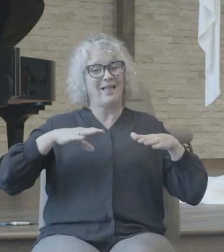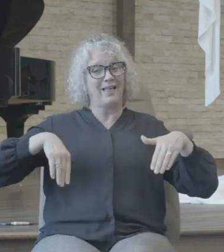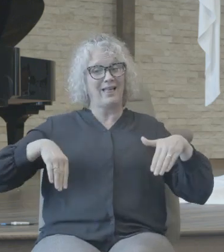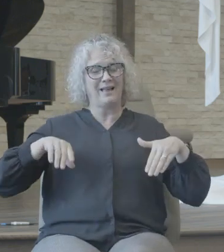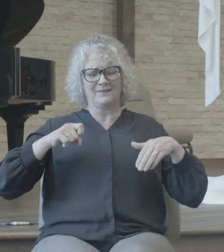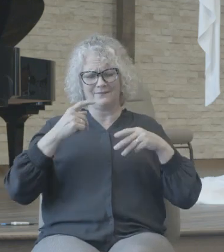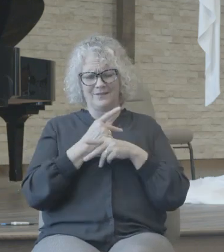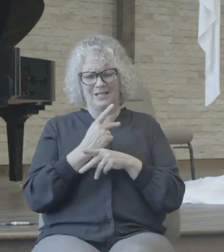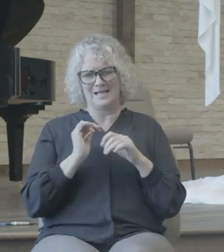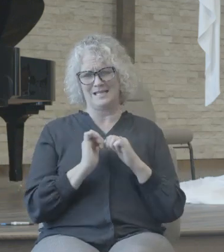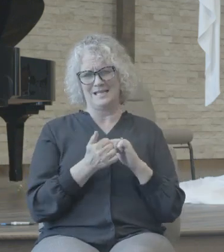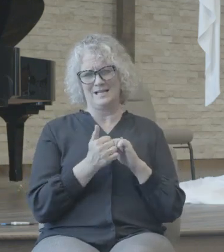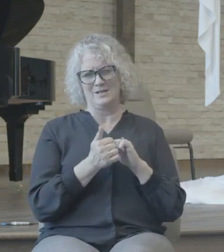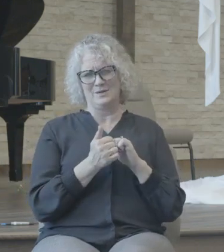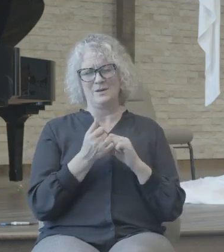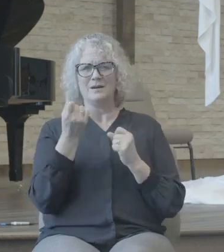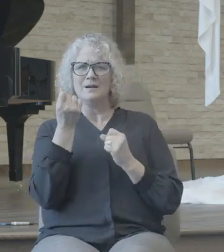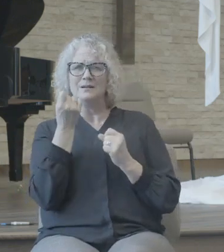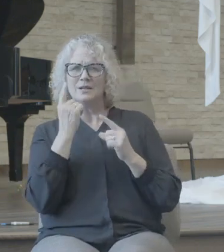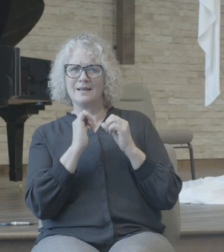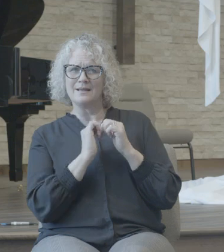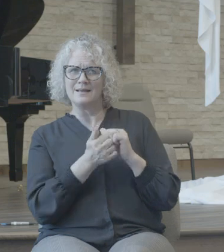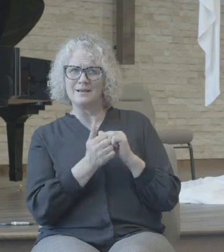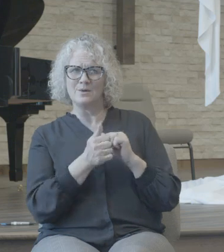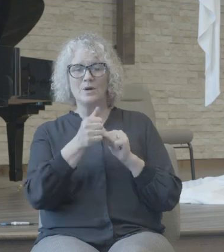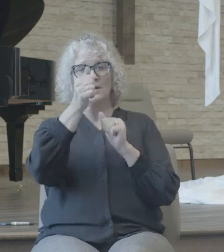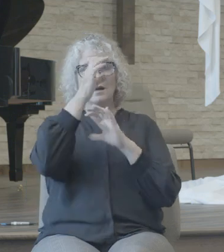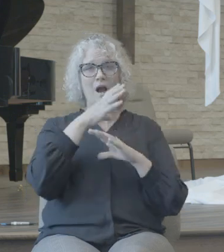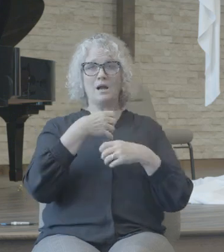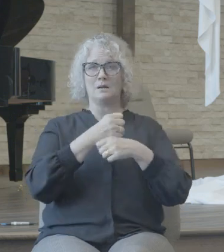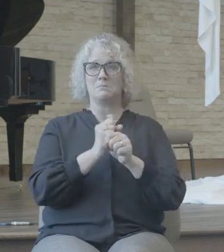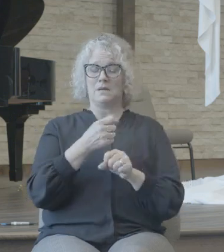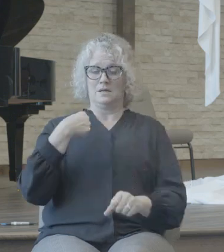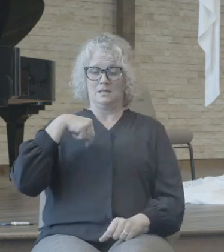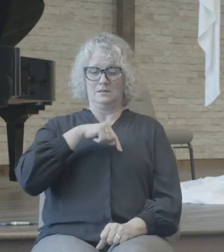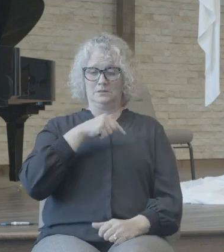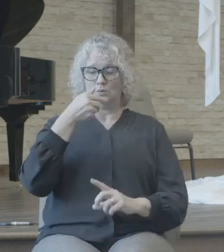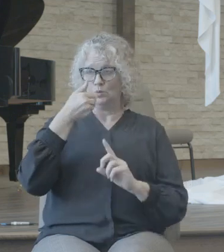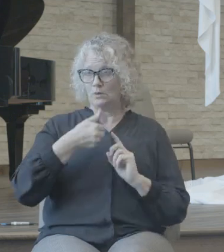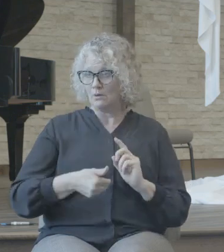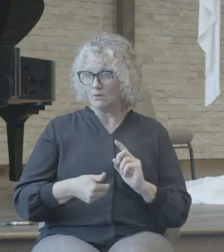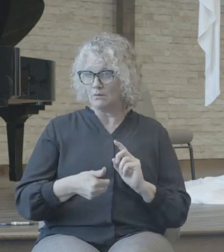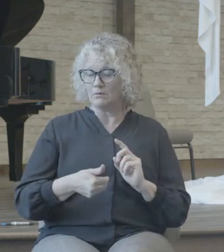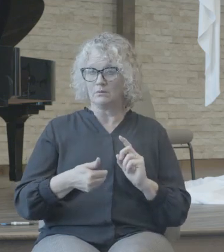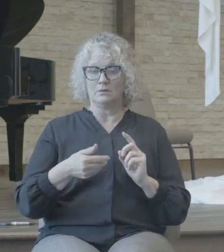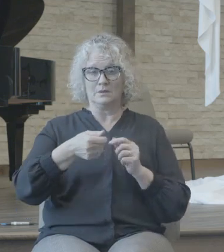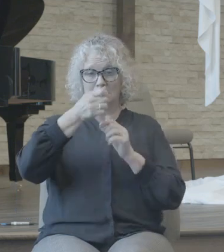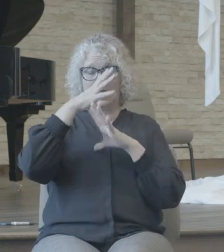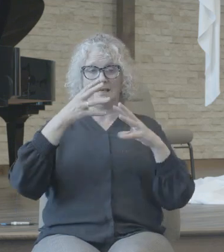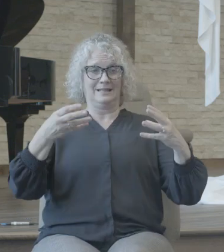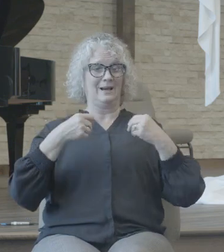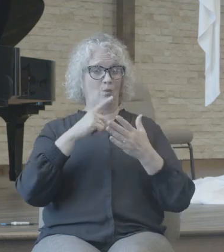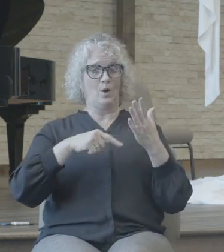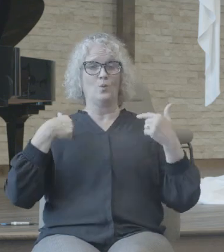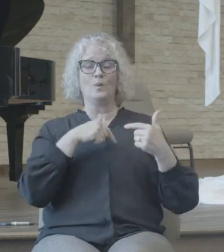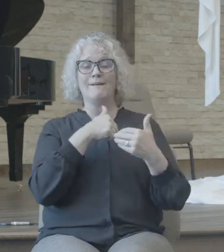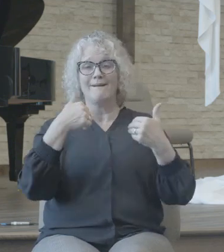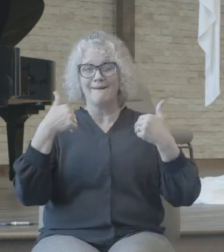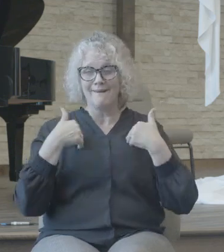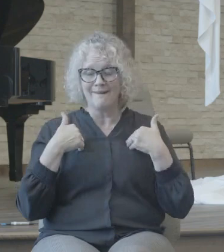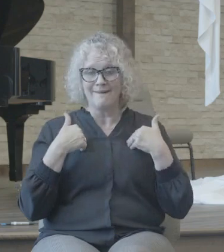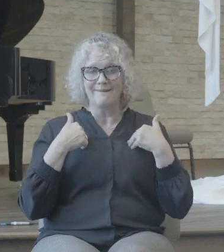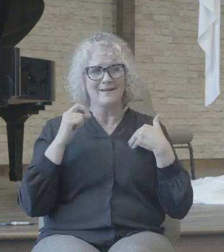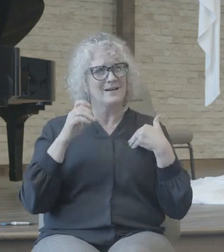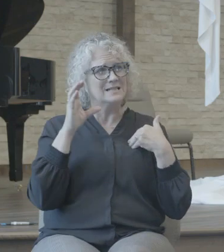out. We have to understand how God has made us and who we are, what we got, and look for ways, actively look for ways,